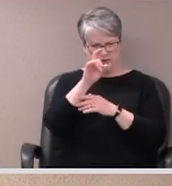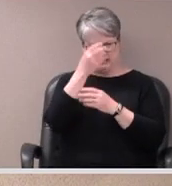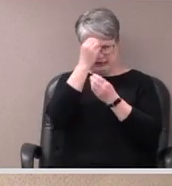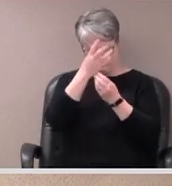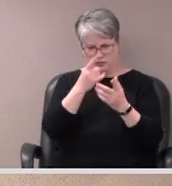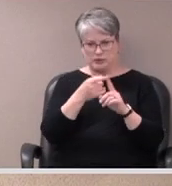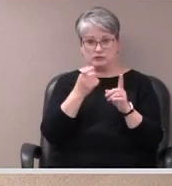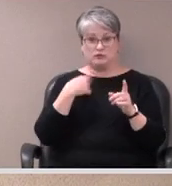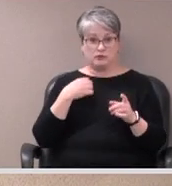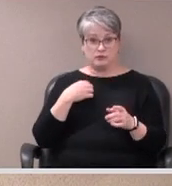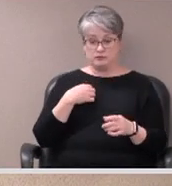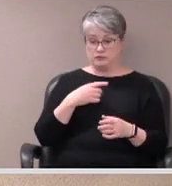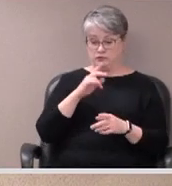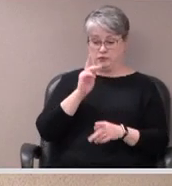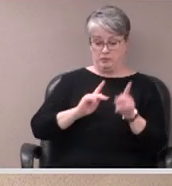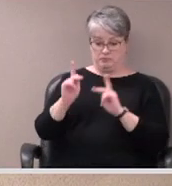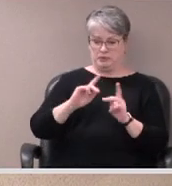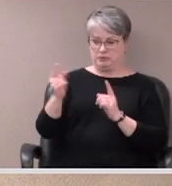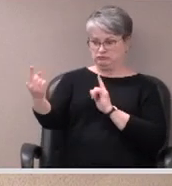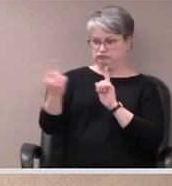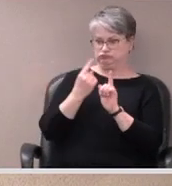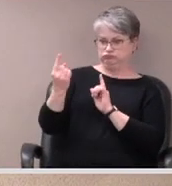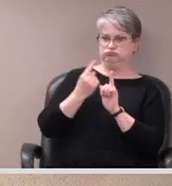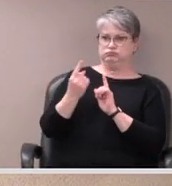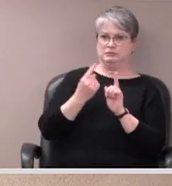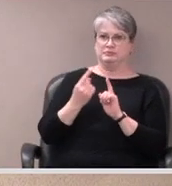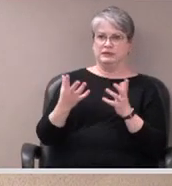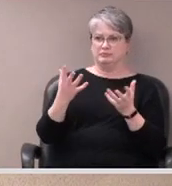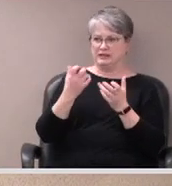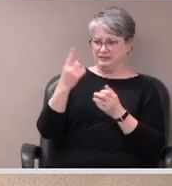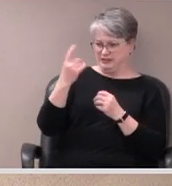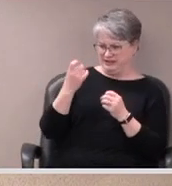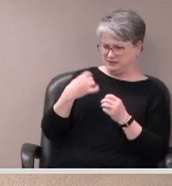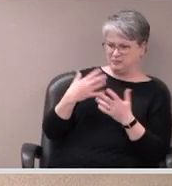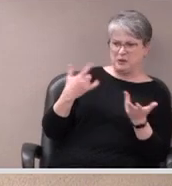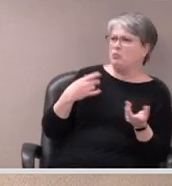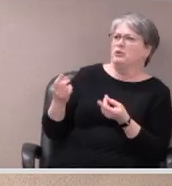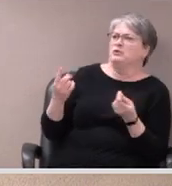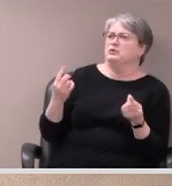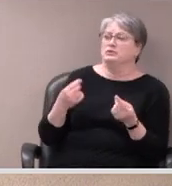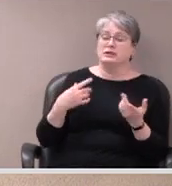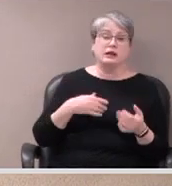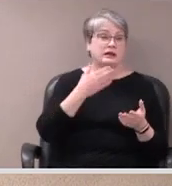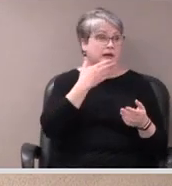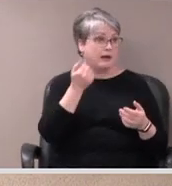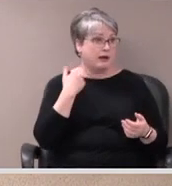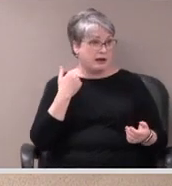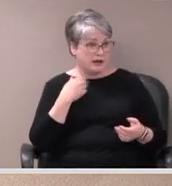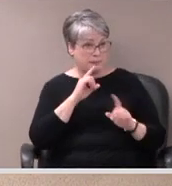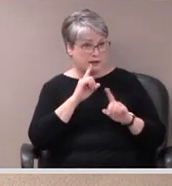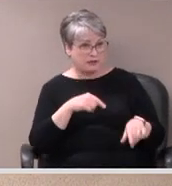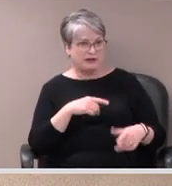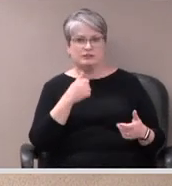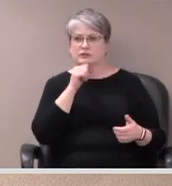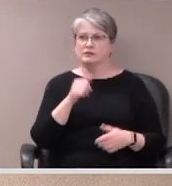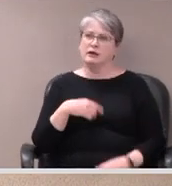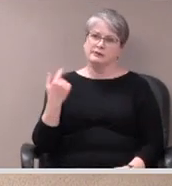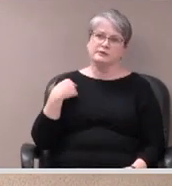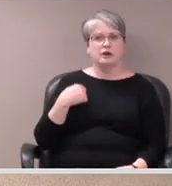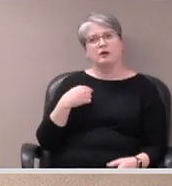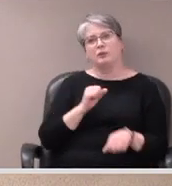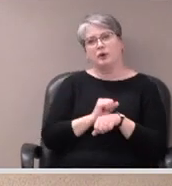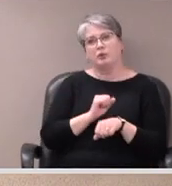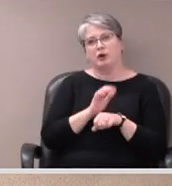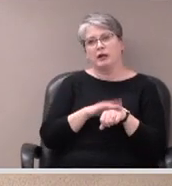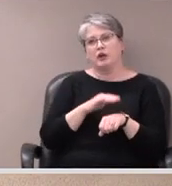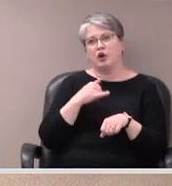in my community mm-hmm. and ask me what we are doing, I have a better answer for them, except we're working on it? Sure. Okay, thank you. I